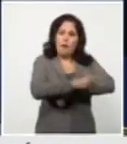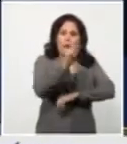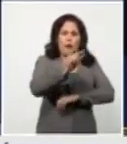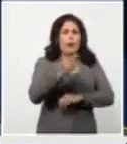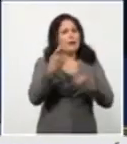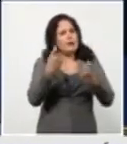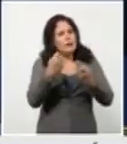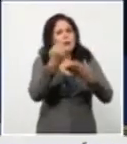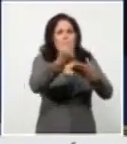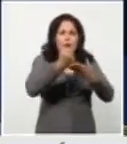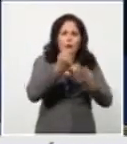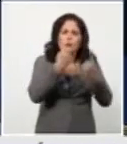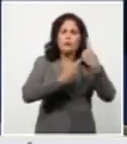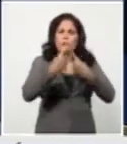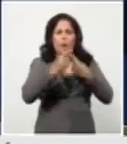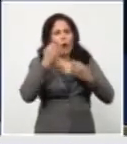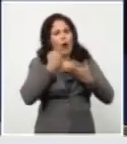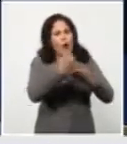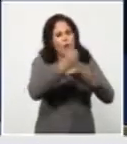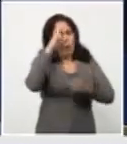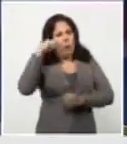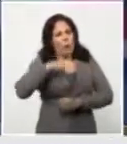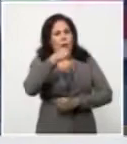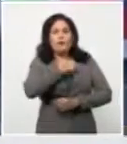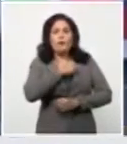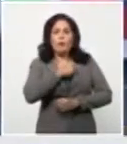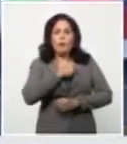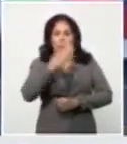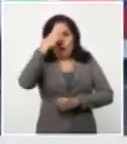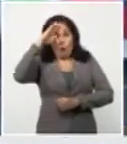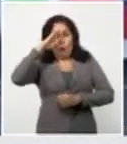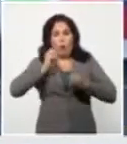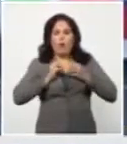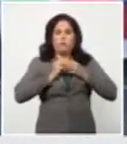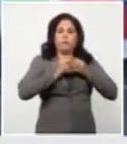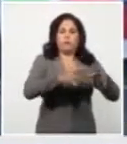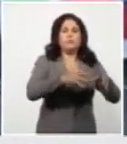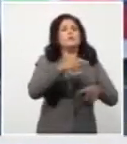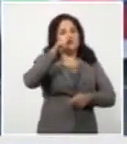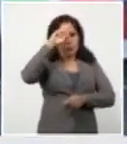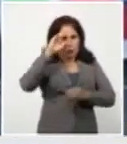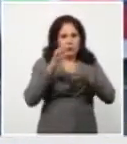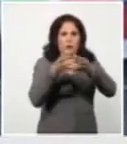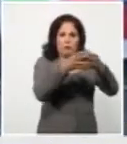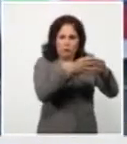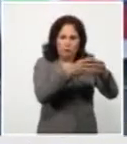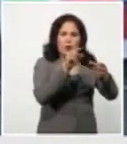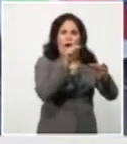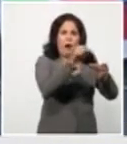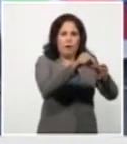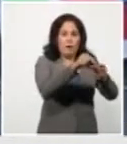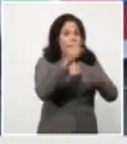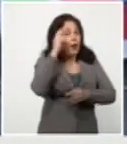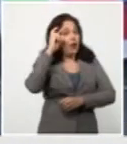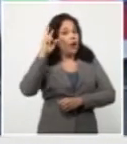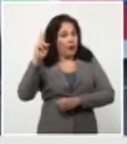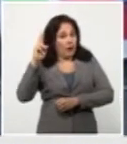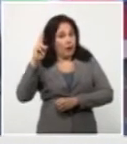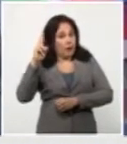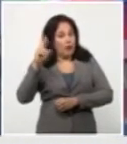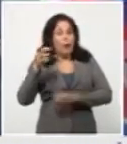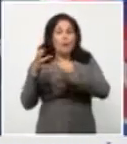deployed in Lombardy, Italy, they are on their way back home.